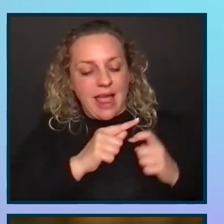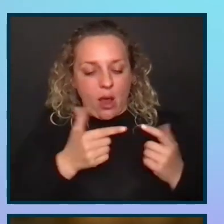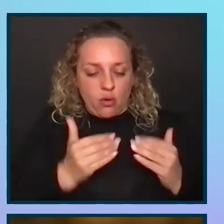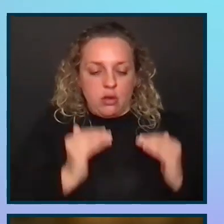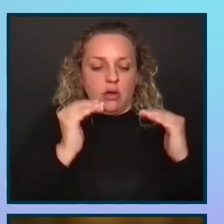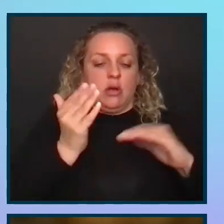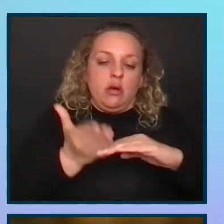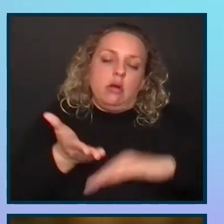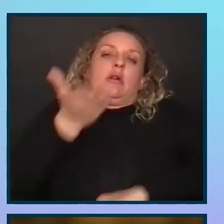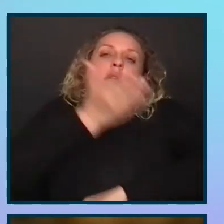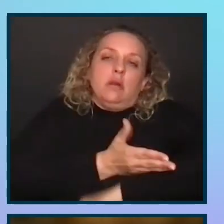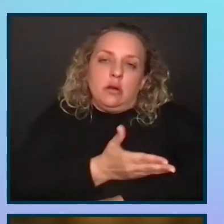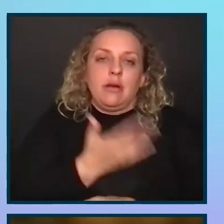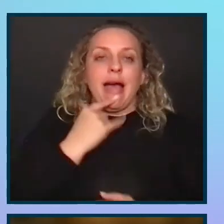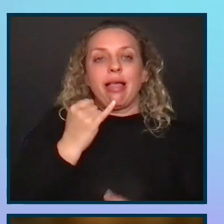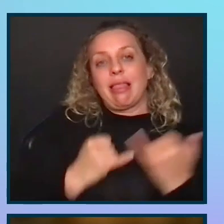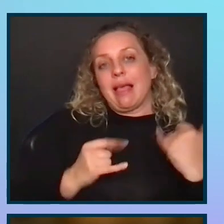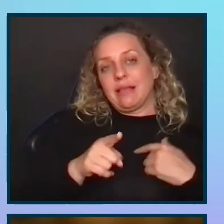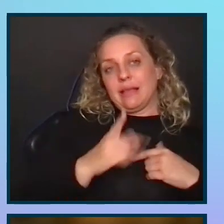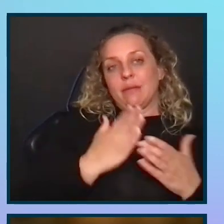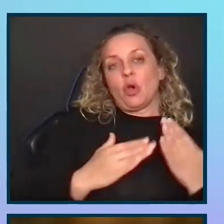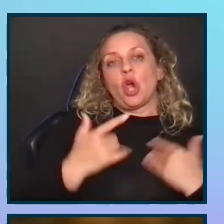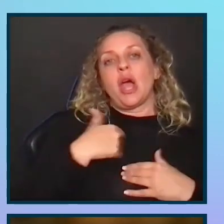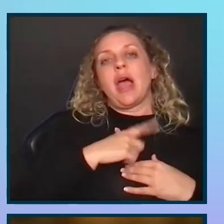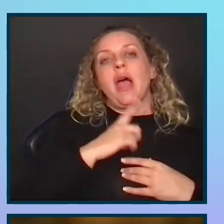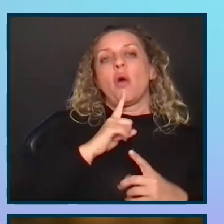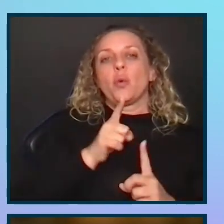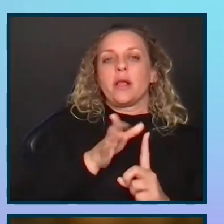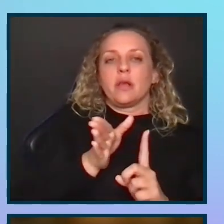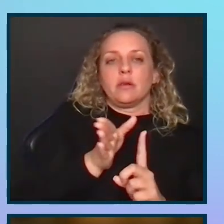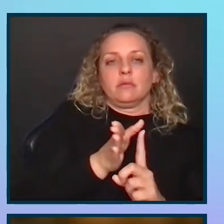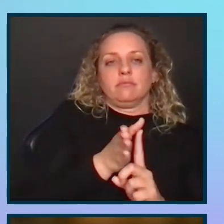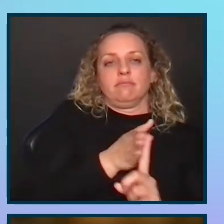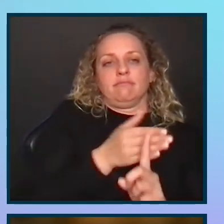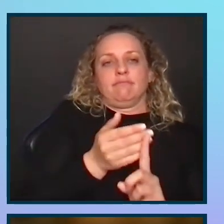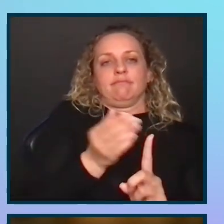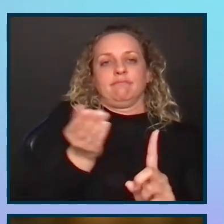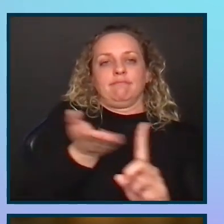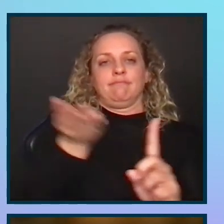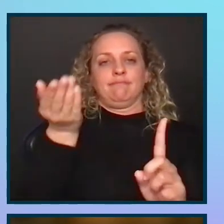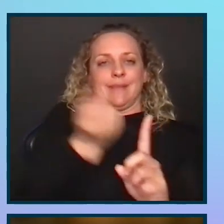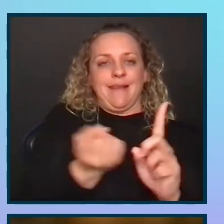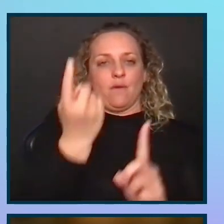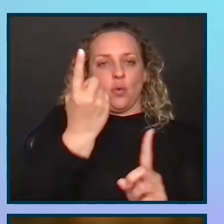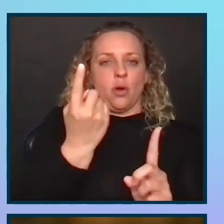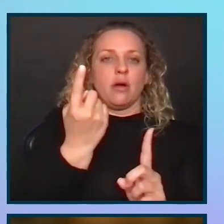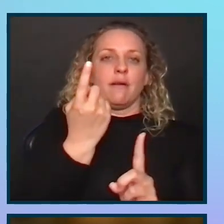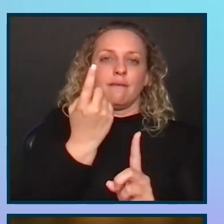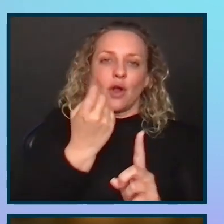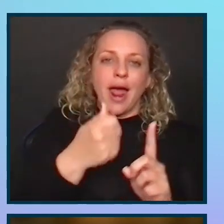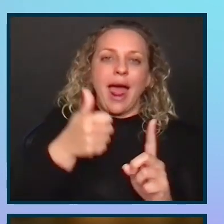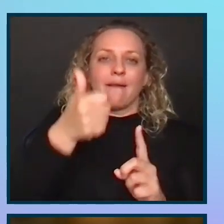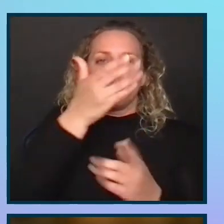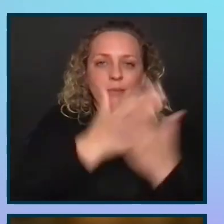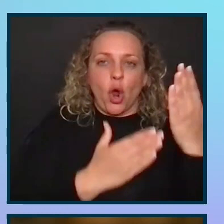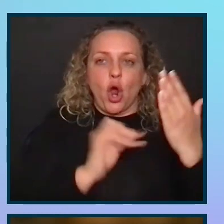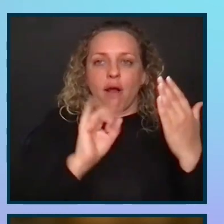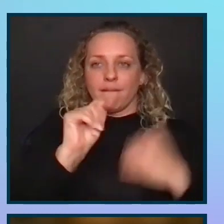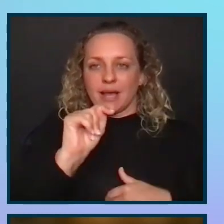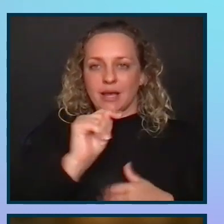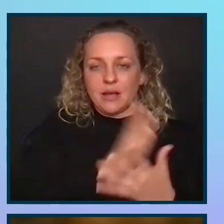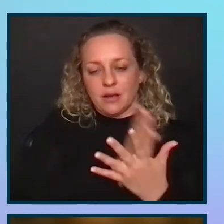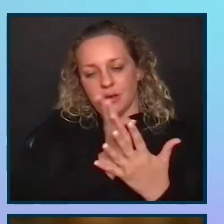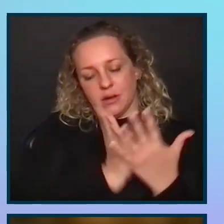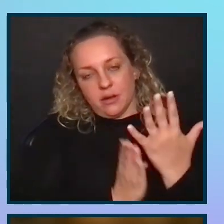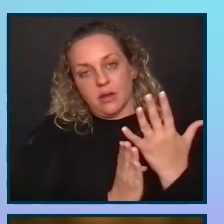level. And then the last thing here is that it appeals to every angle. And so when we talk about accessibility, often we talk about the